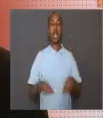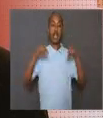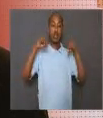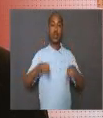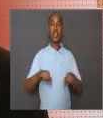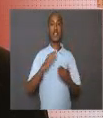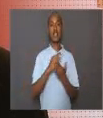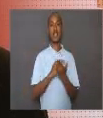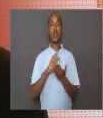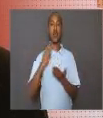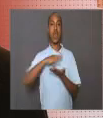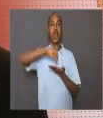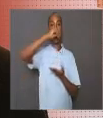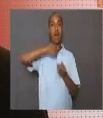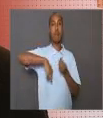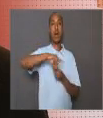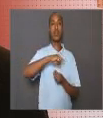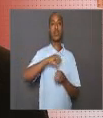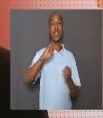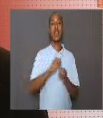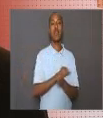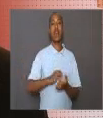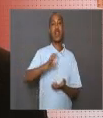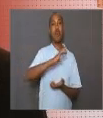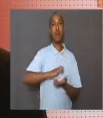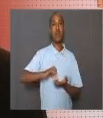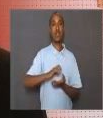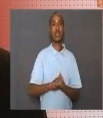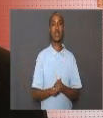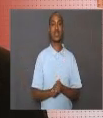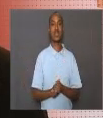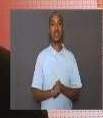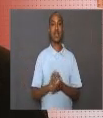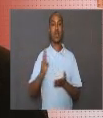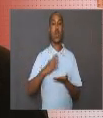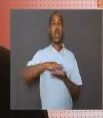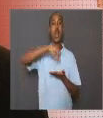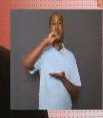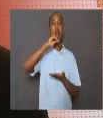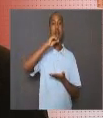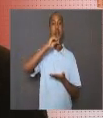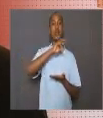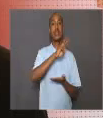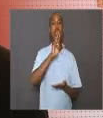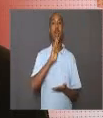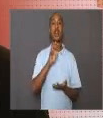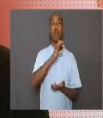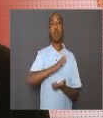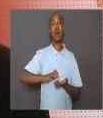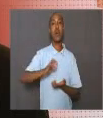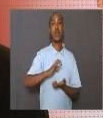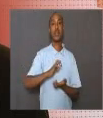today's lesson, we learned about inorganic compounds. We learned that they are the